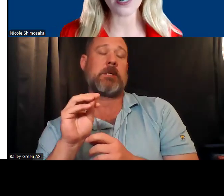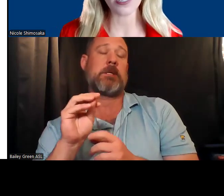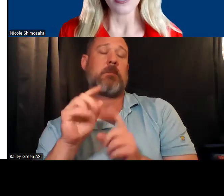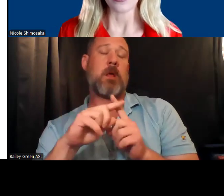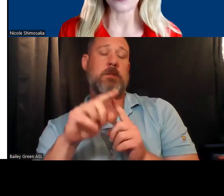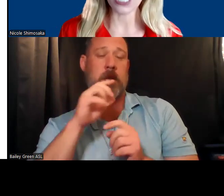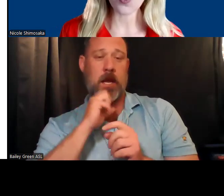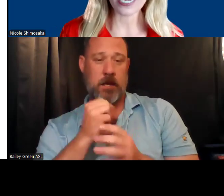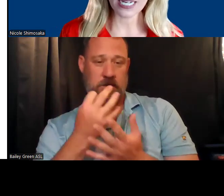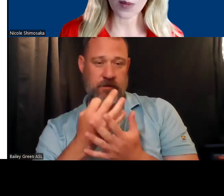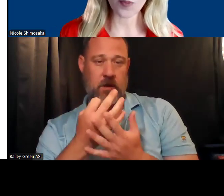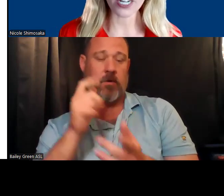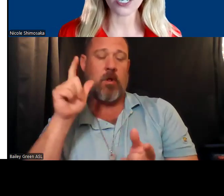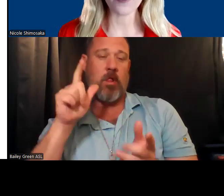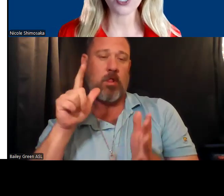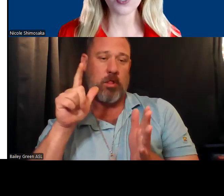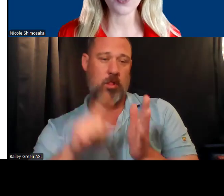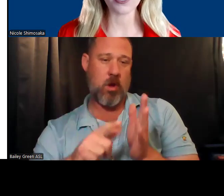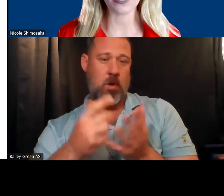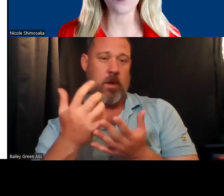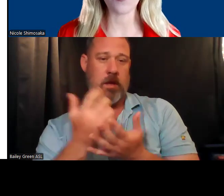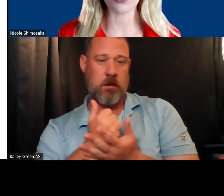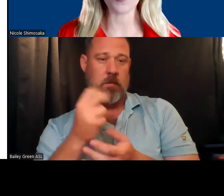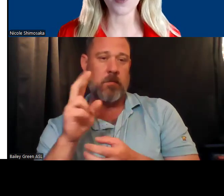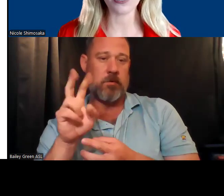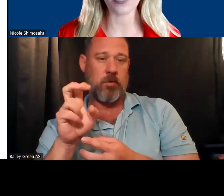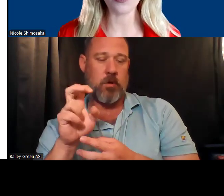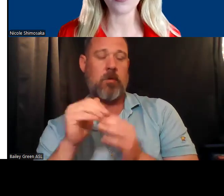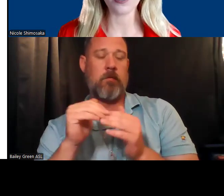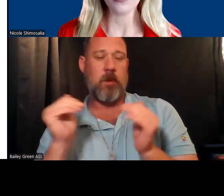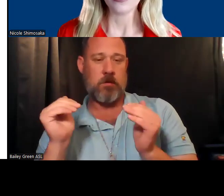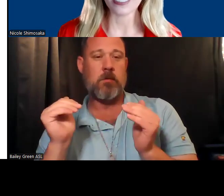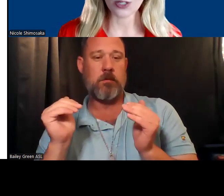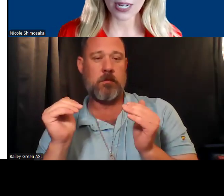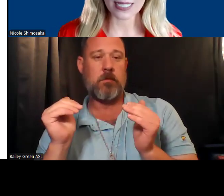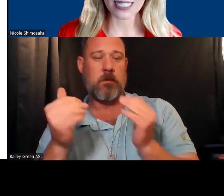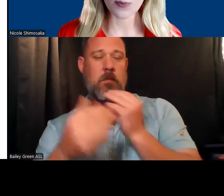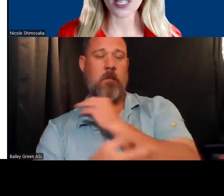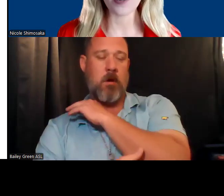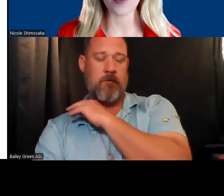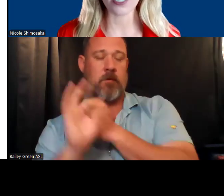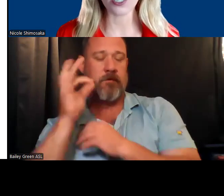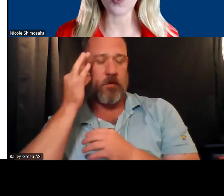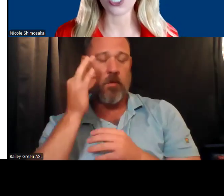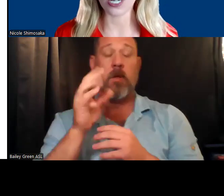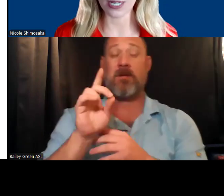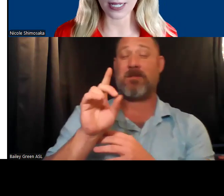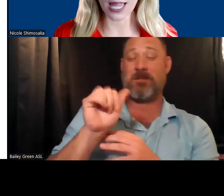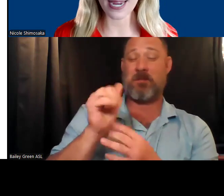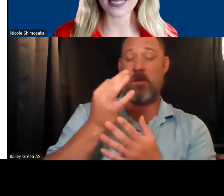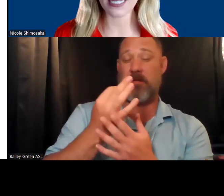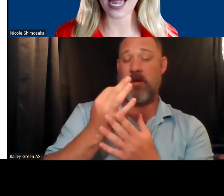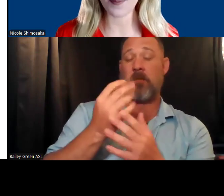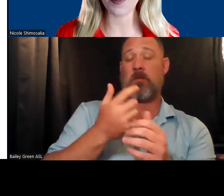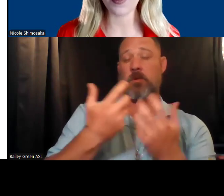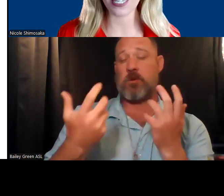factor, a low income factor of 200% of the federal poverty level, including a disability factor, which